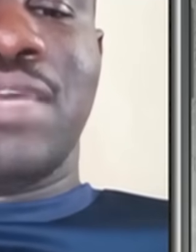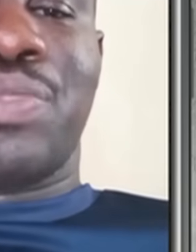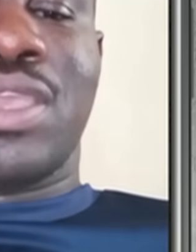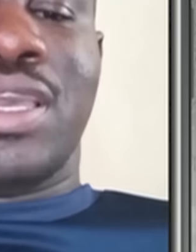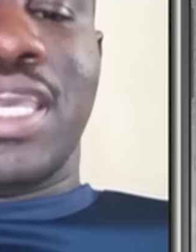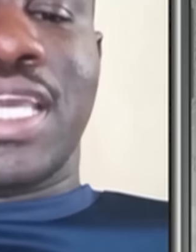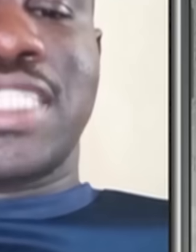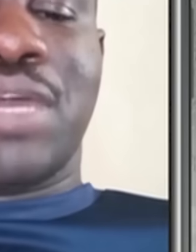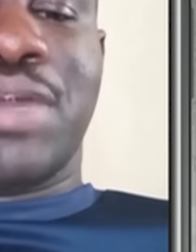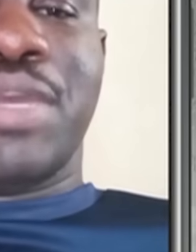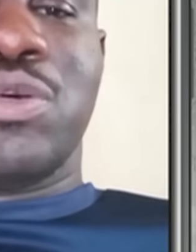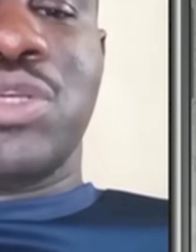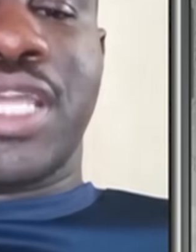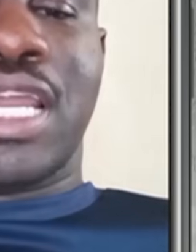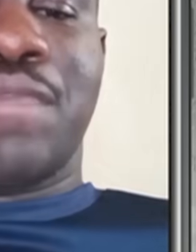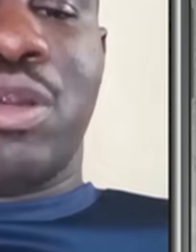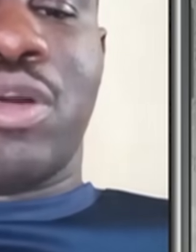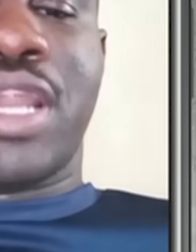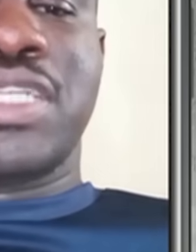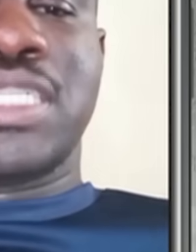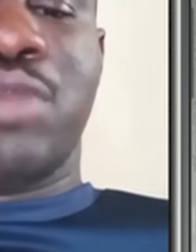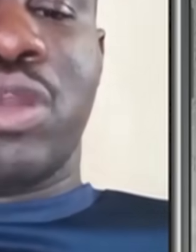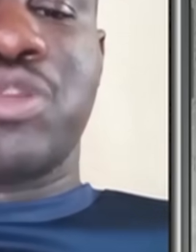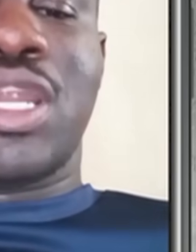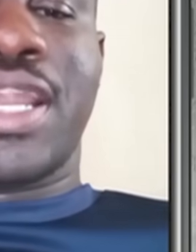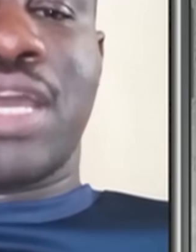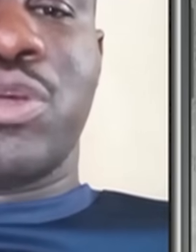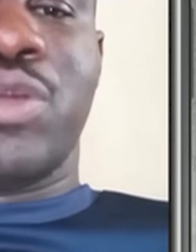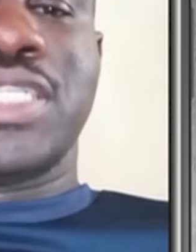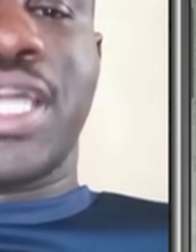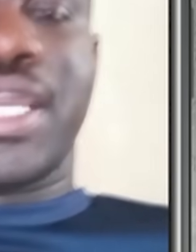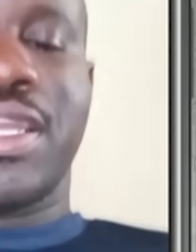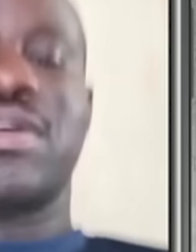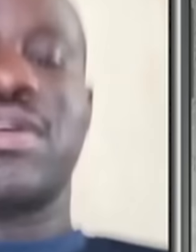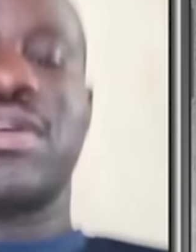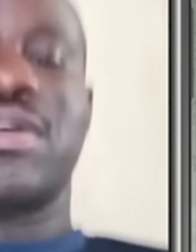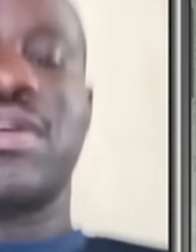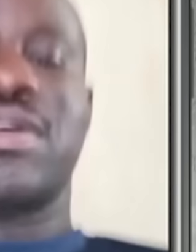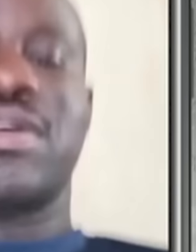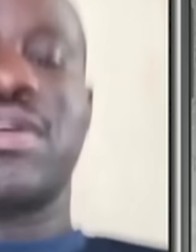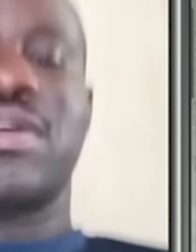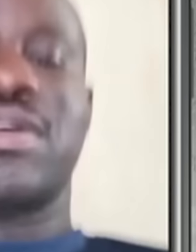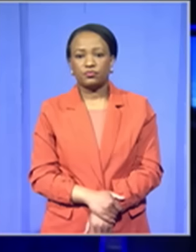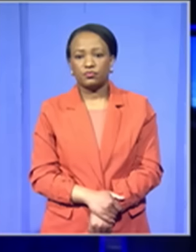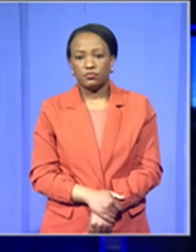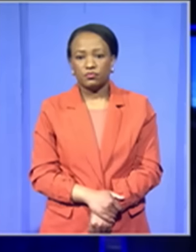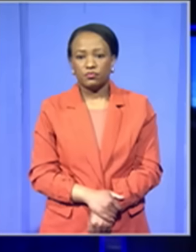e ya setša bona bana ba e noši re na le maloko a re nametše meleko le metswalle rena ka mo dikolong tša rena.